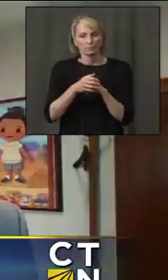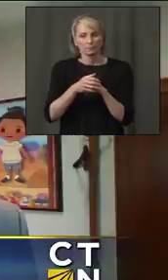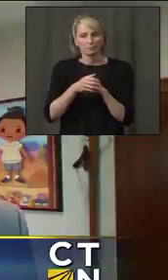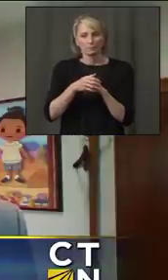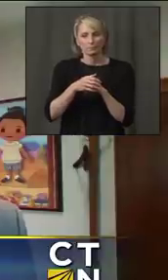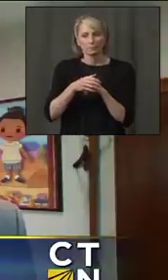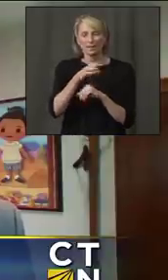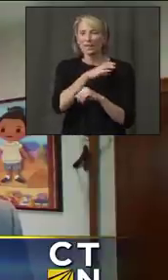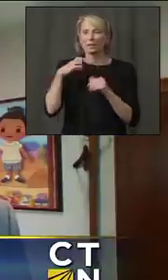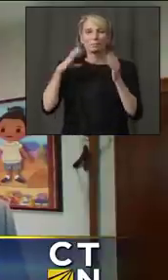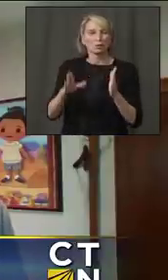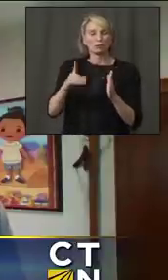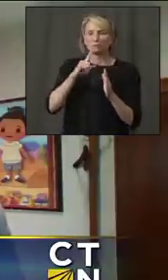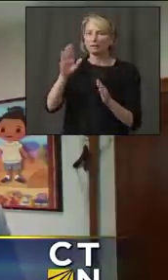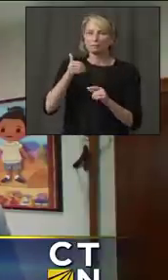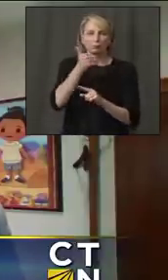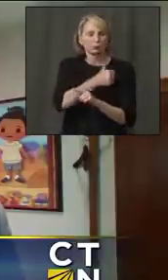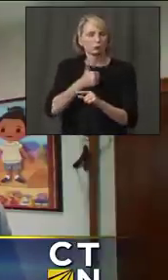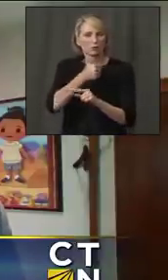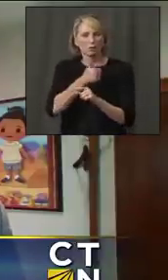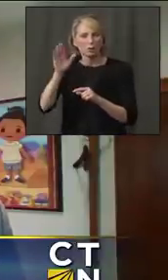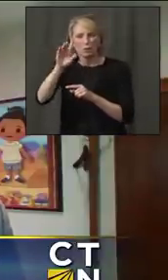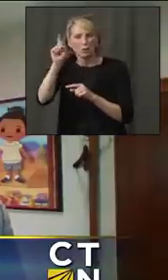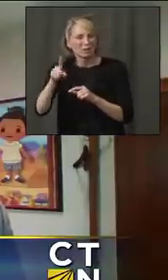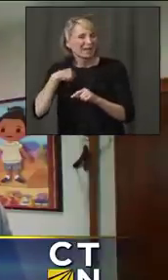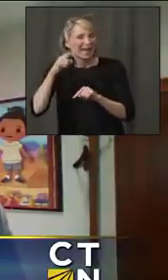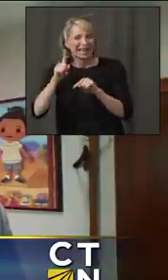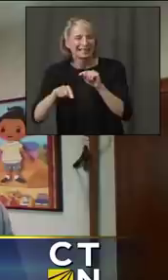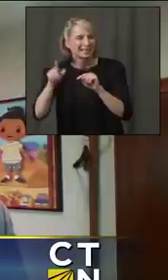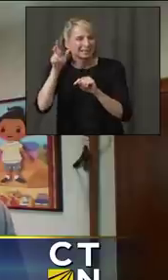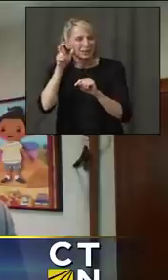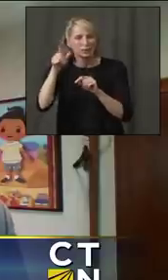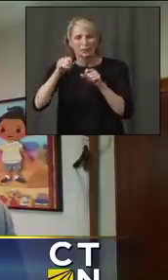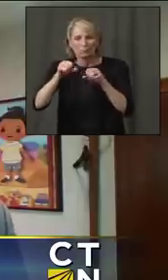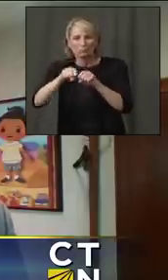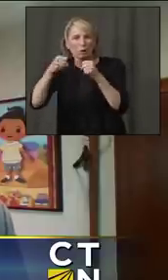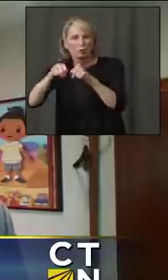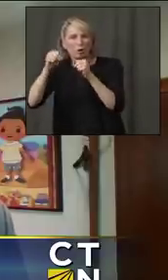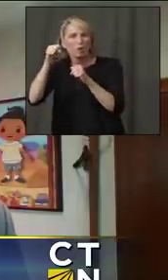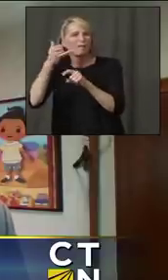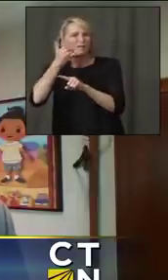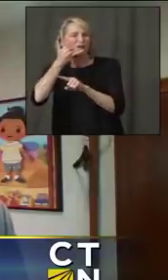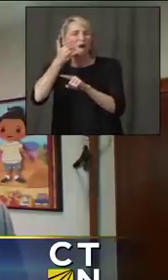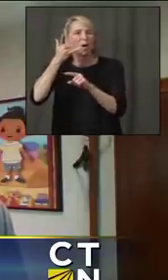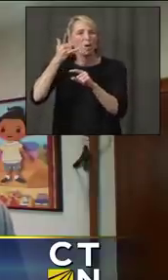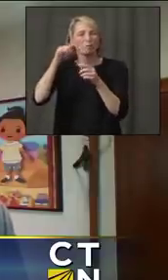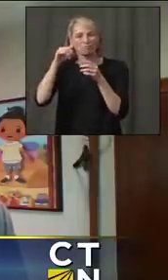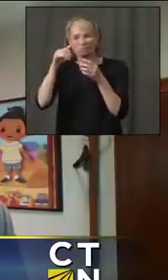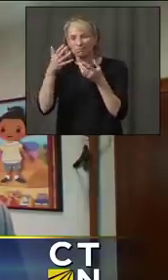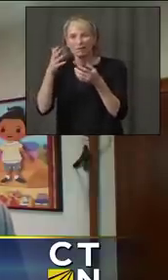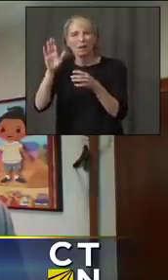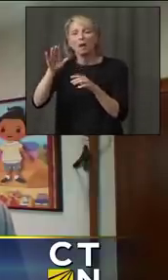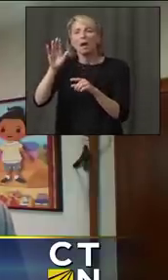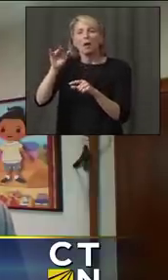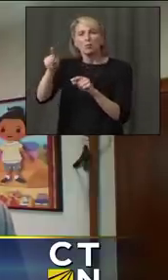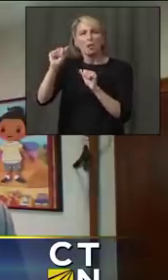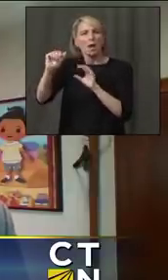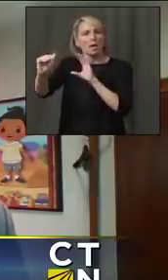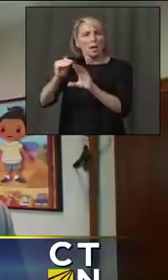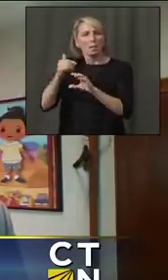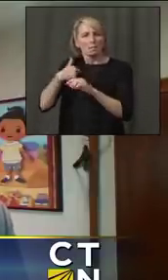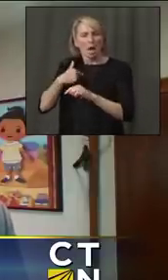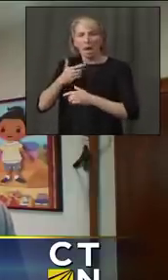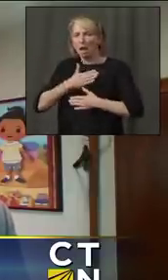Somebody, if I may, I'm sorry I couldn't make out the question. Feel free to email it to me or send it to me through another form, and I'll do my best to answer it on the